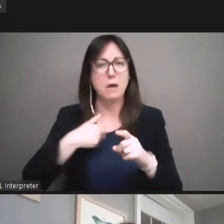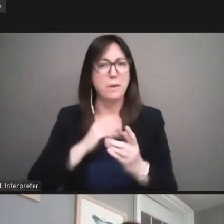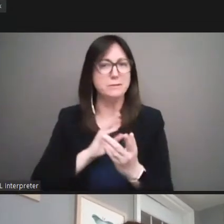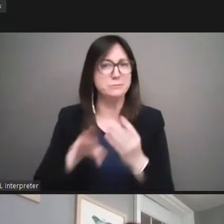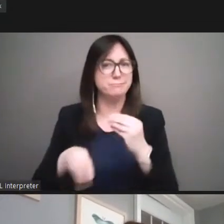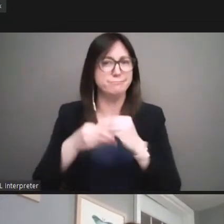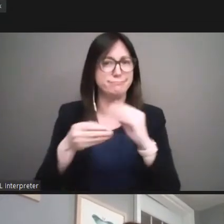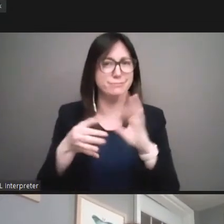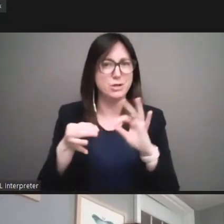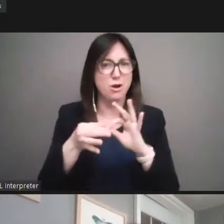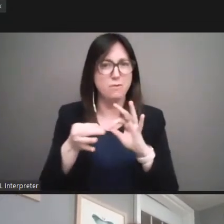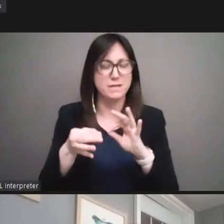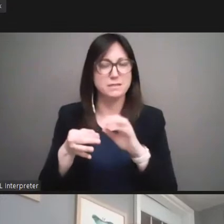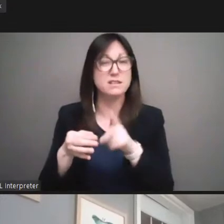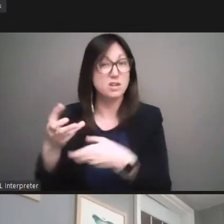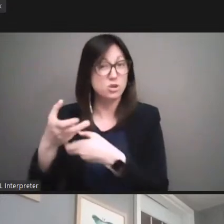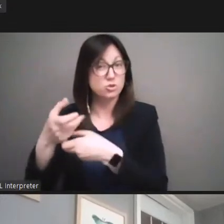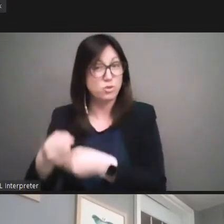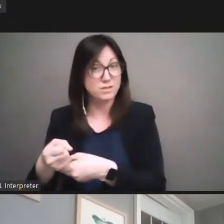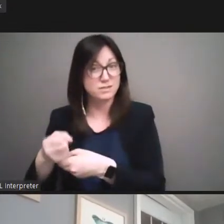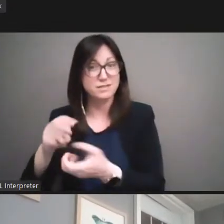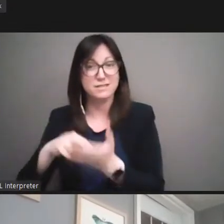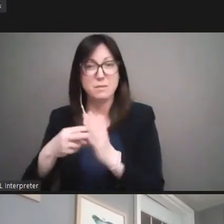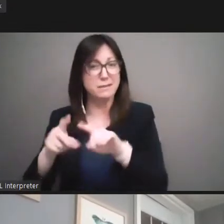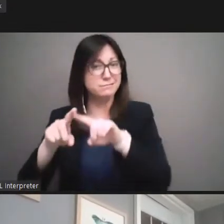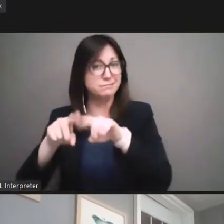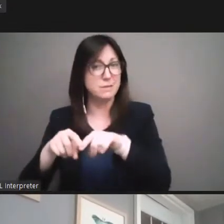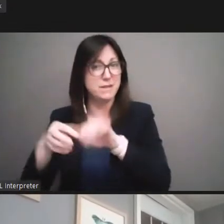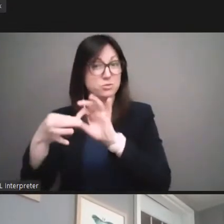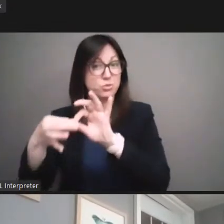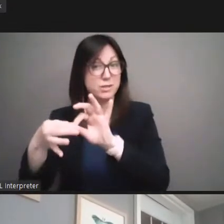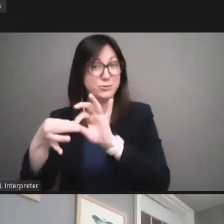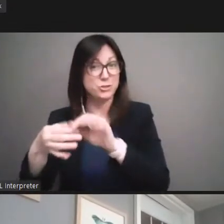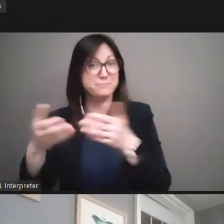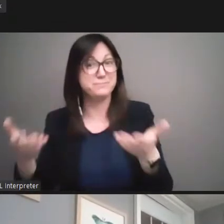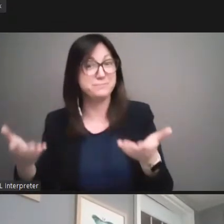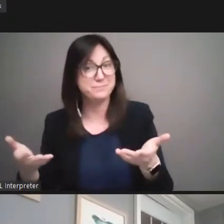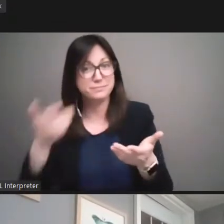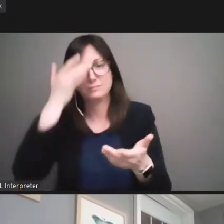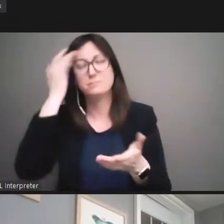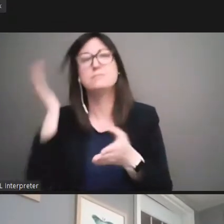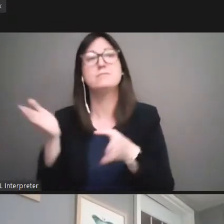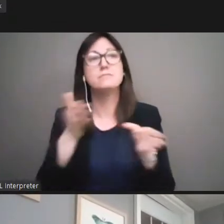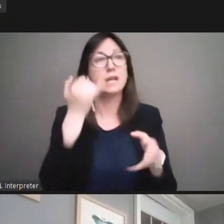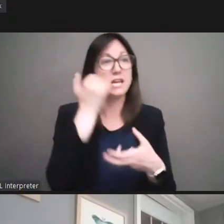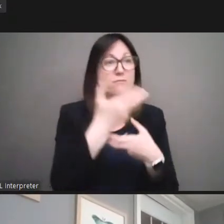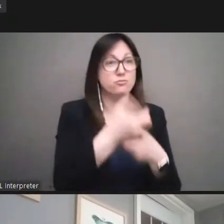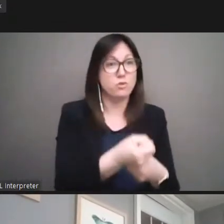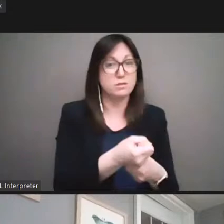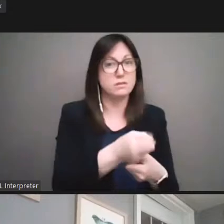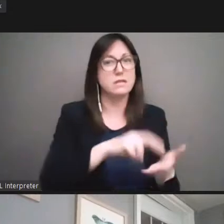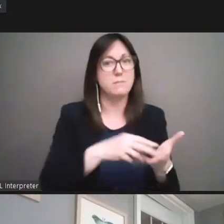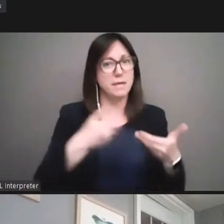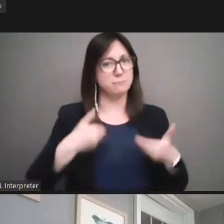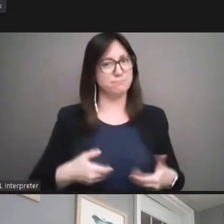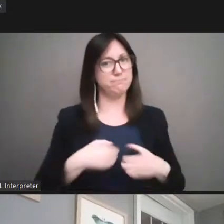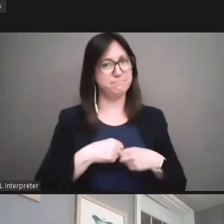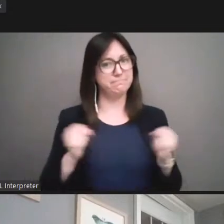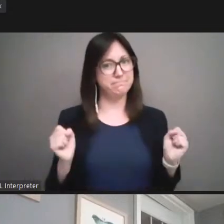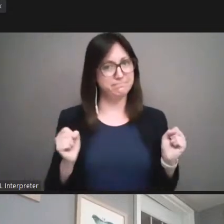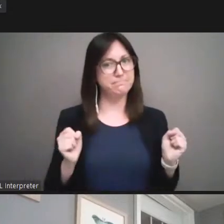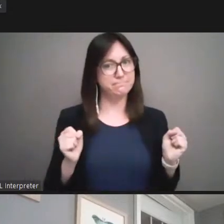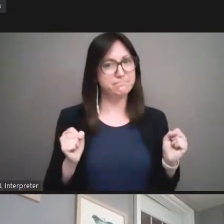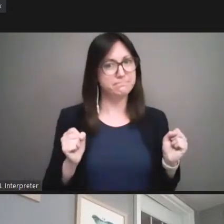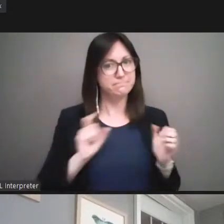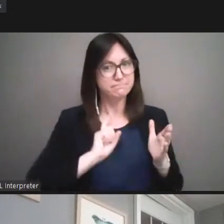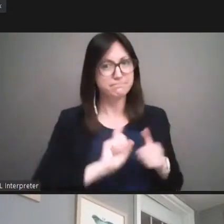things like trust is relational, trust is vulnerability, trust takes time.